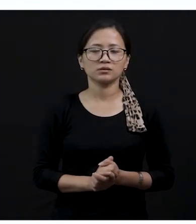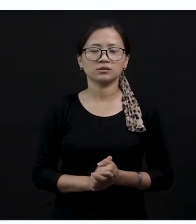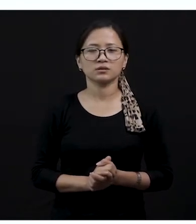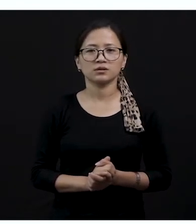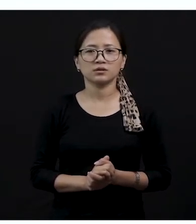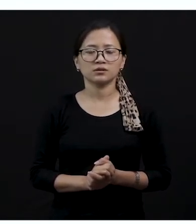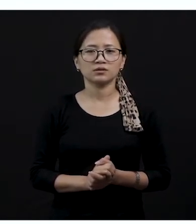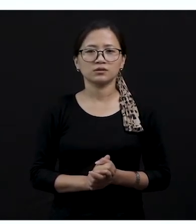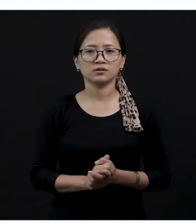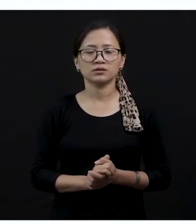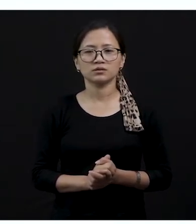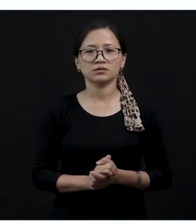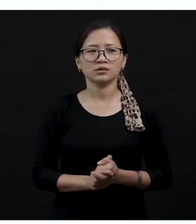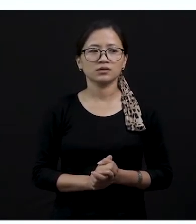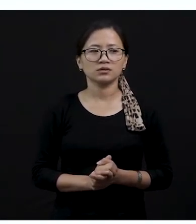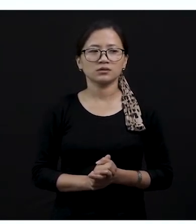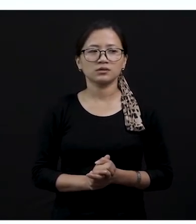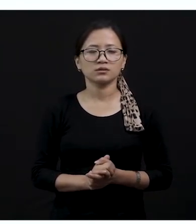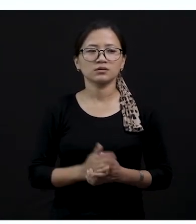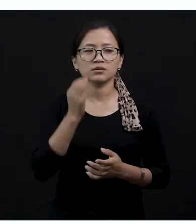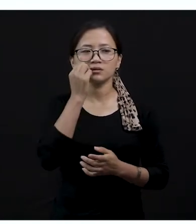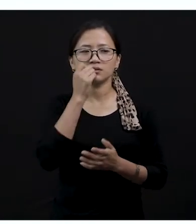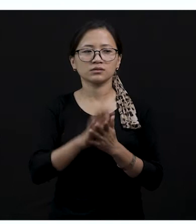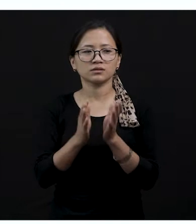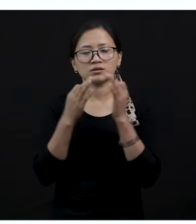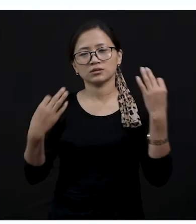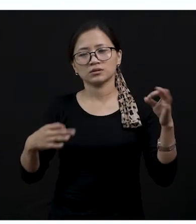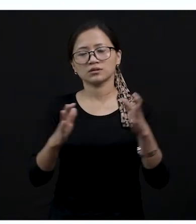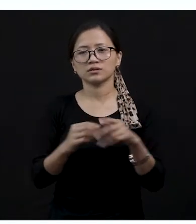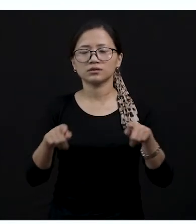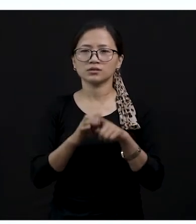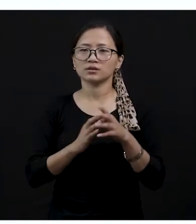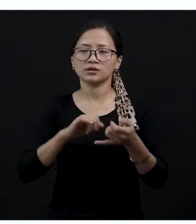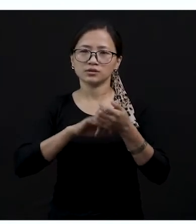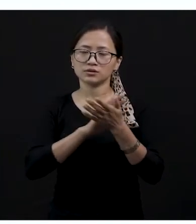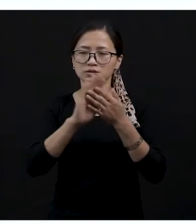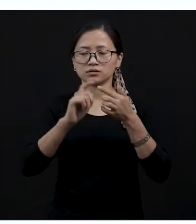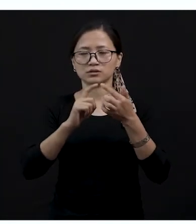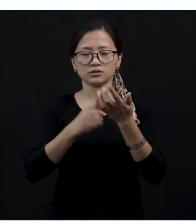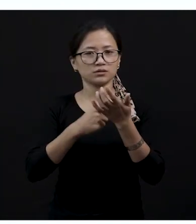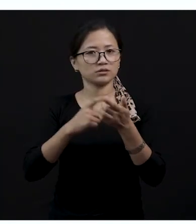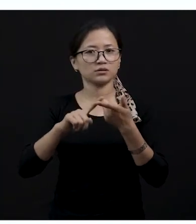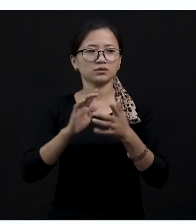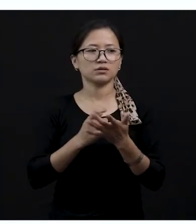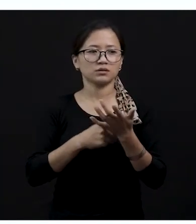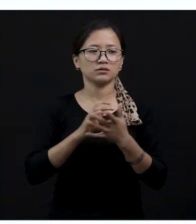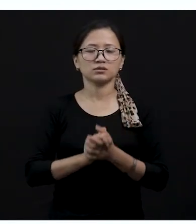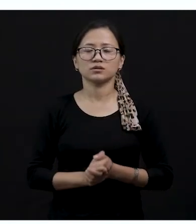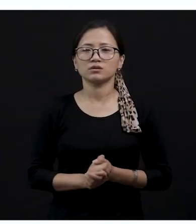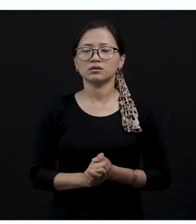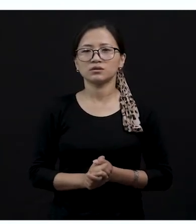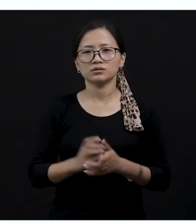they were laughing, okay? And Timothy danced for sheer delight. That means Timothy was very excited